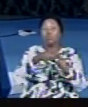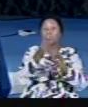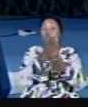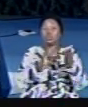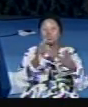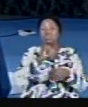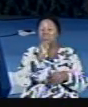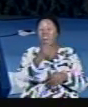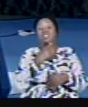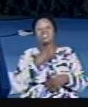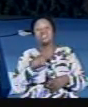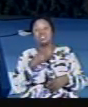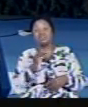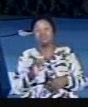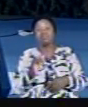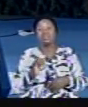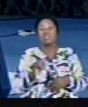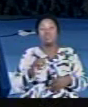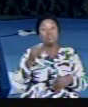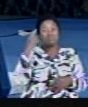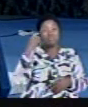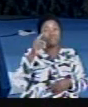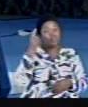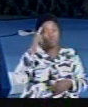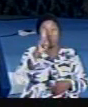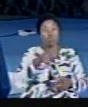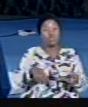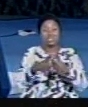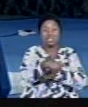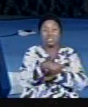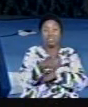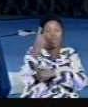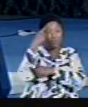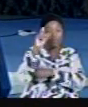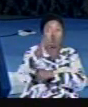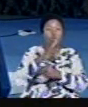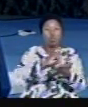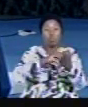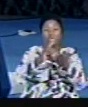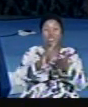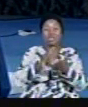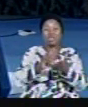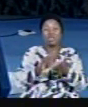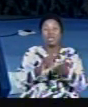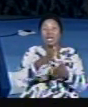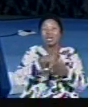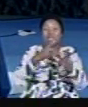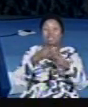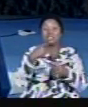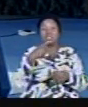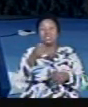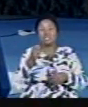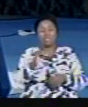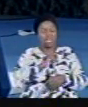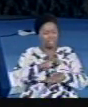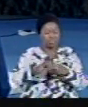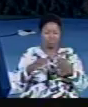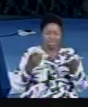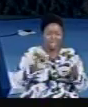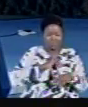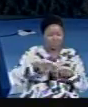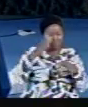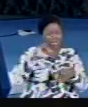thirsty for one day, for one week, and he says, I can't drink